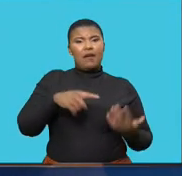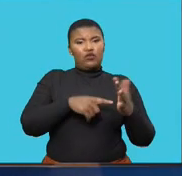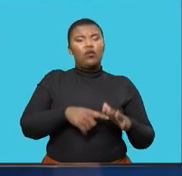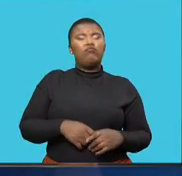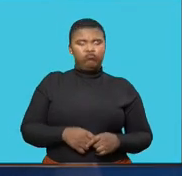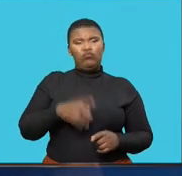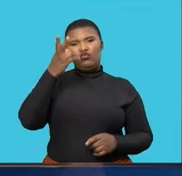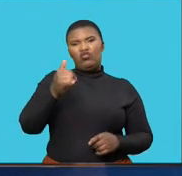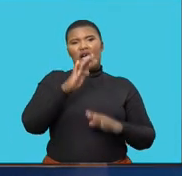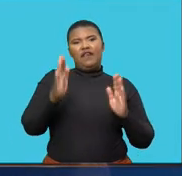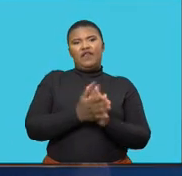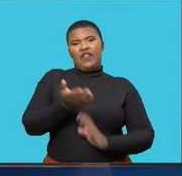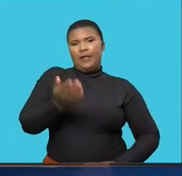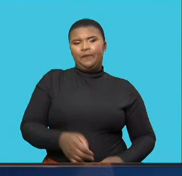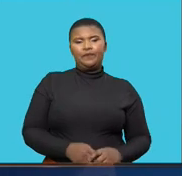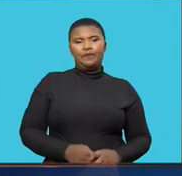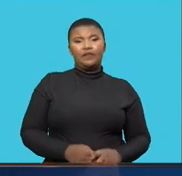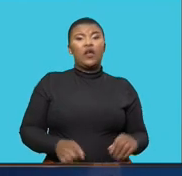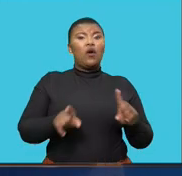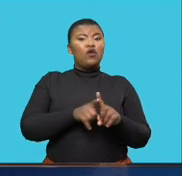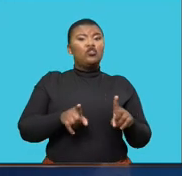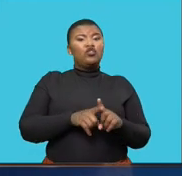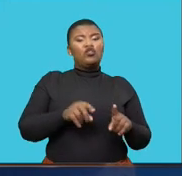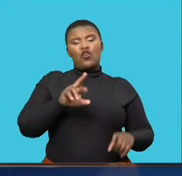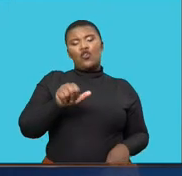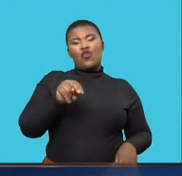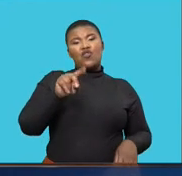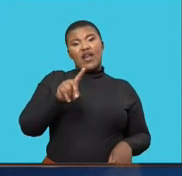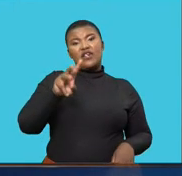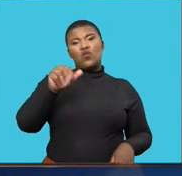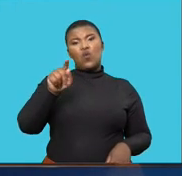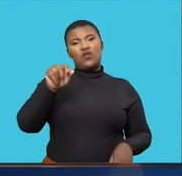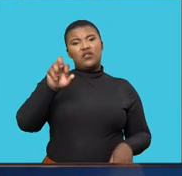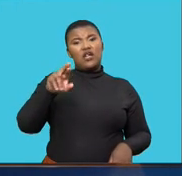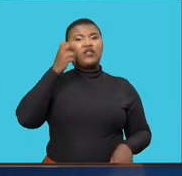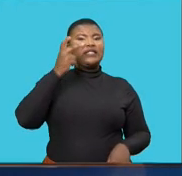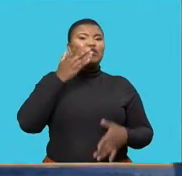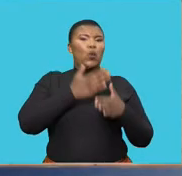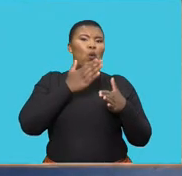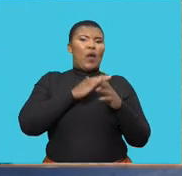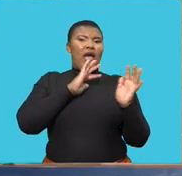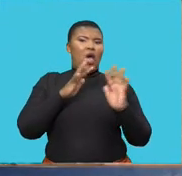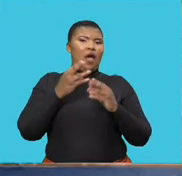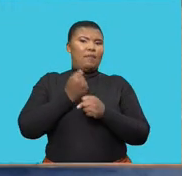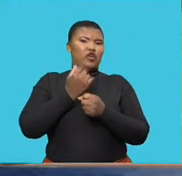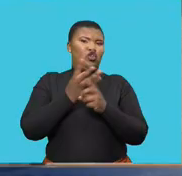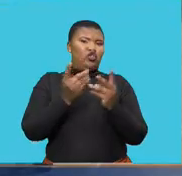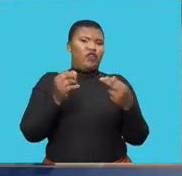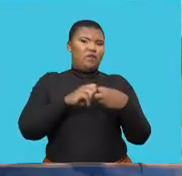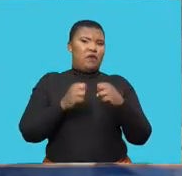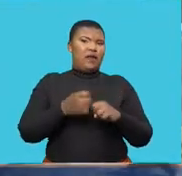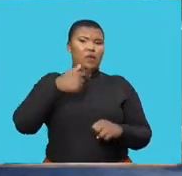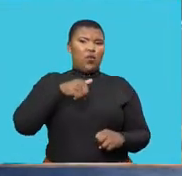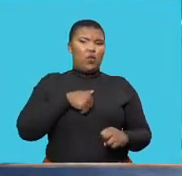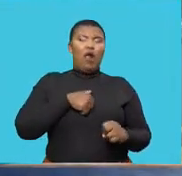have a look at those and from Renwater side, see how we can work with our municipalities to resolve those problems. We are